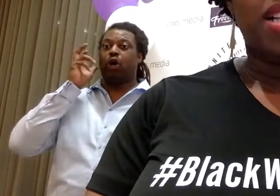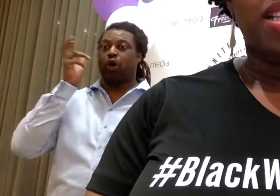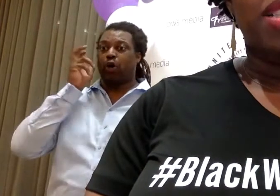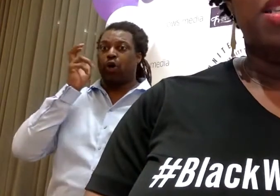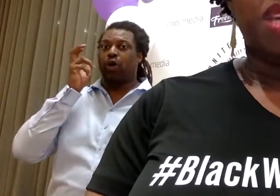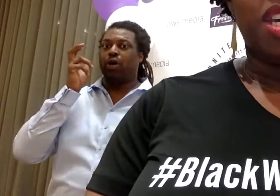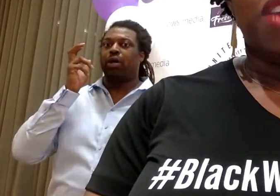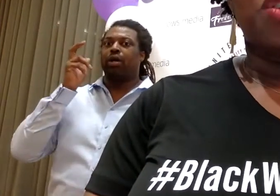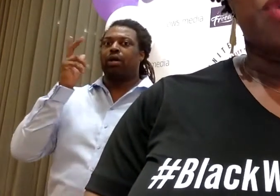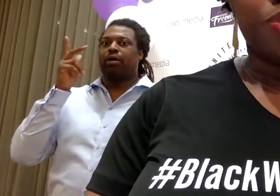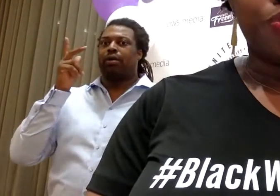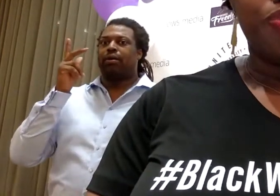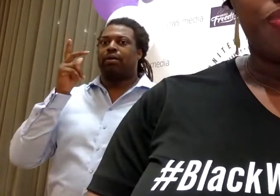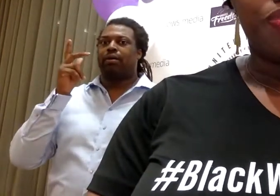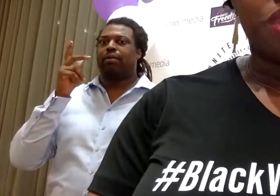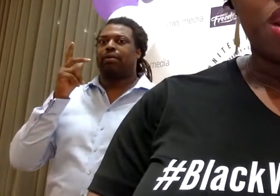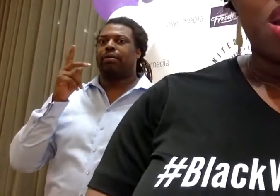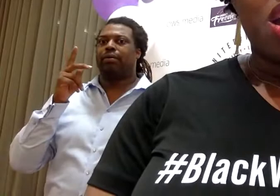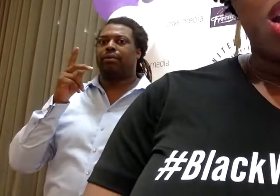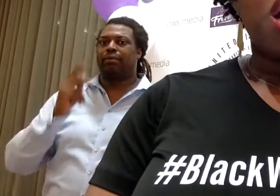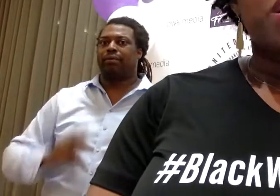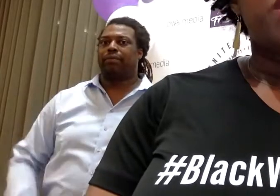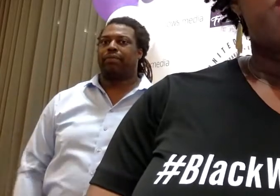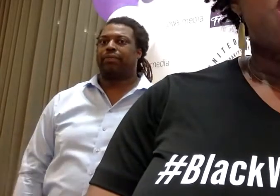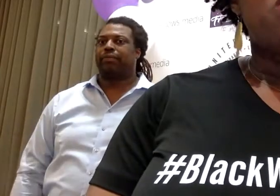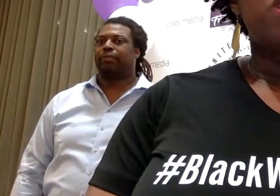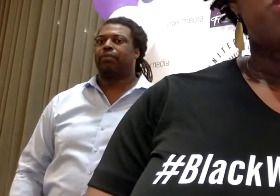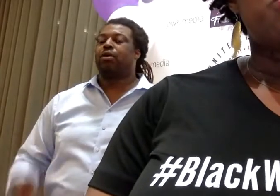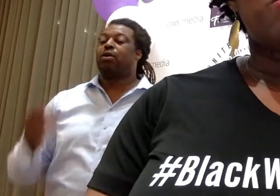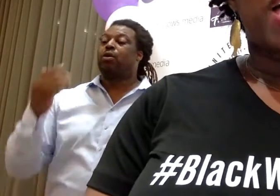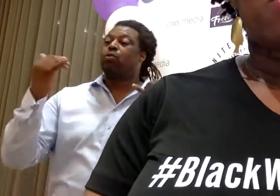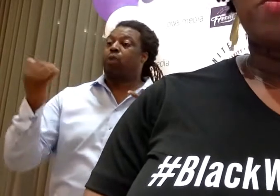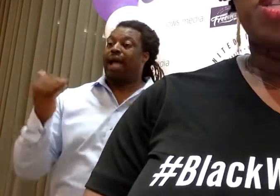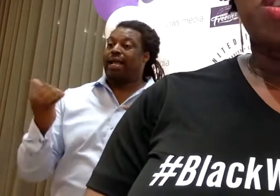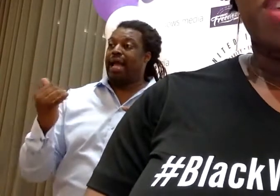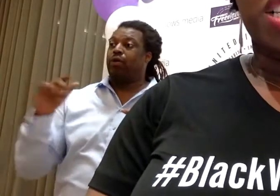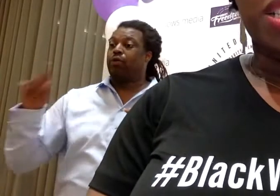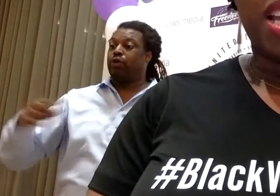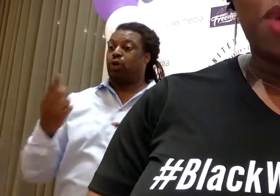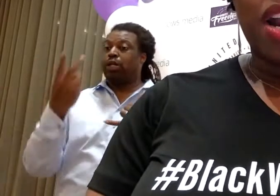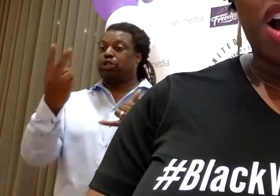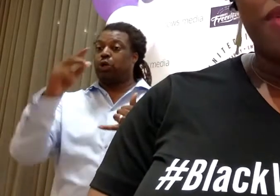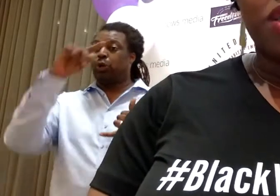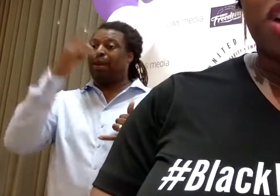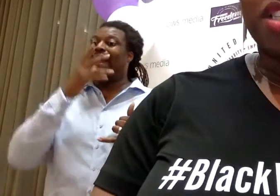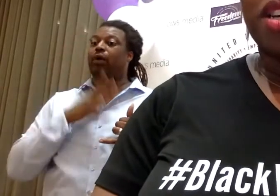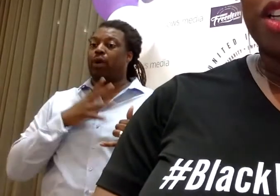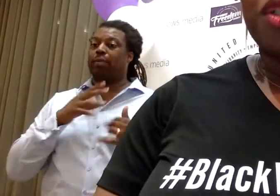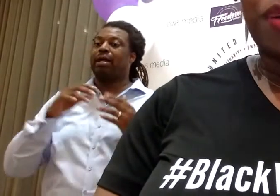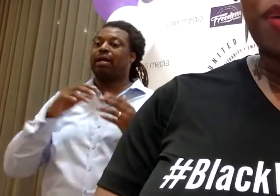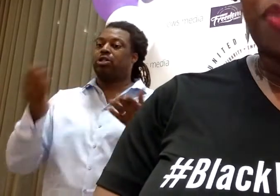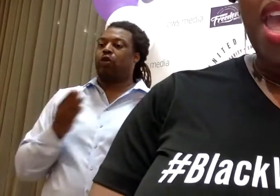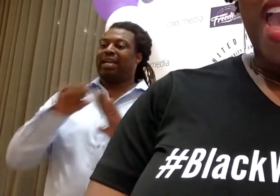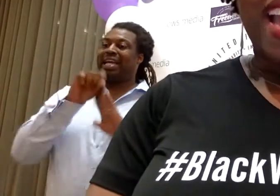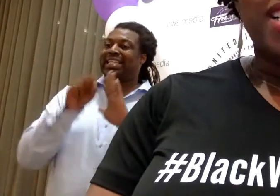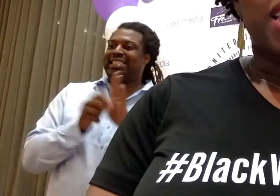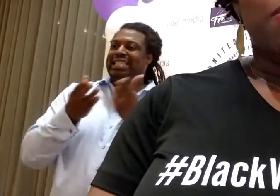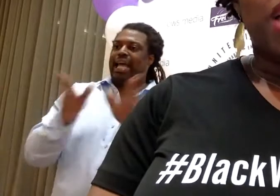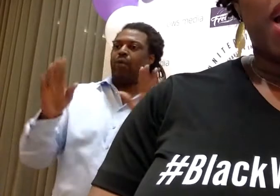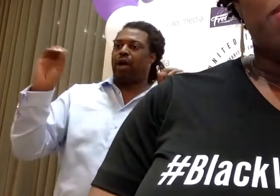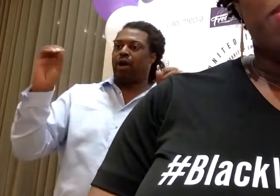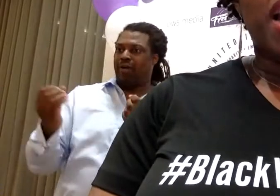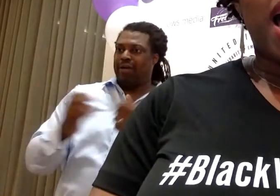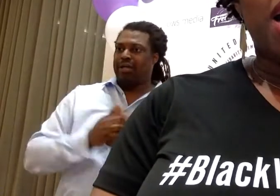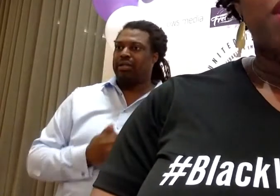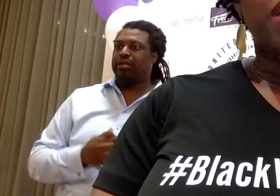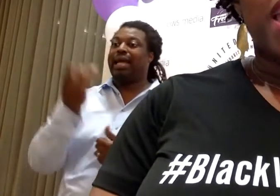least likely to be in the room. Currently, there are only 2 Black women serving in statewide office across the country, 18